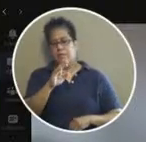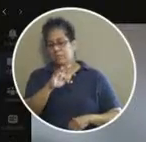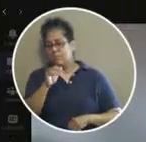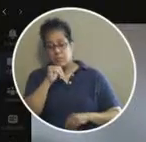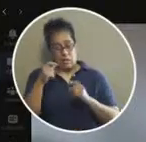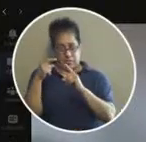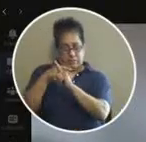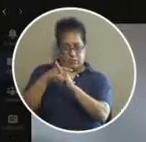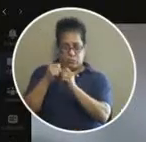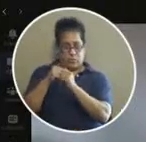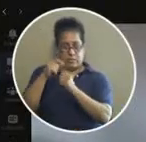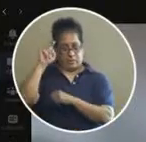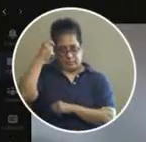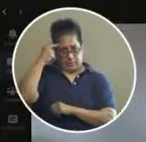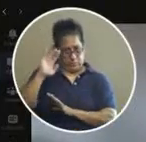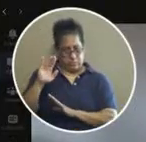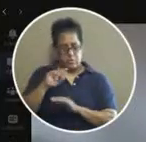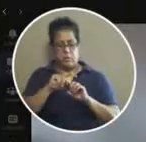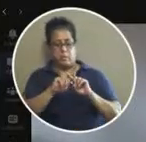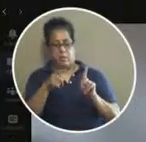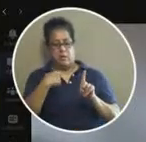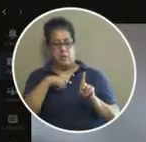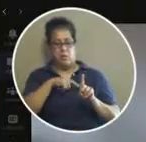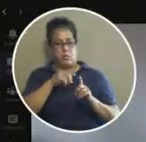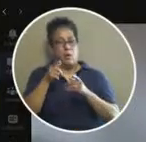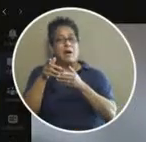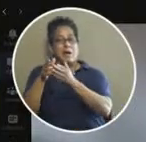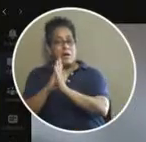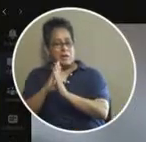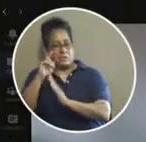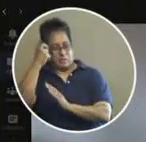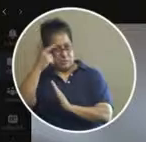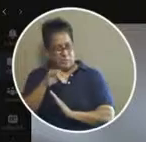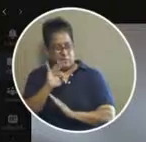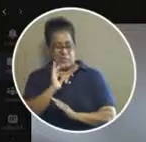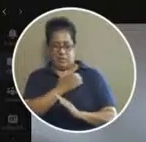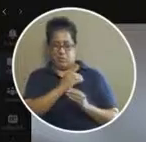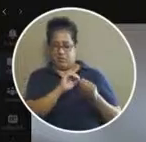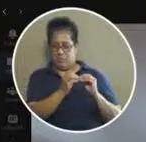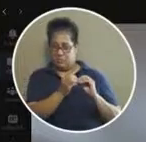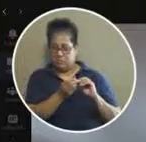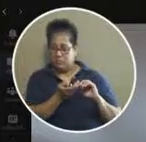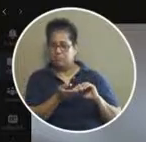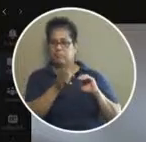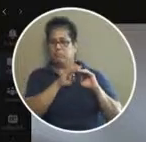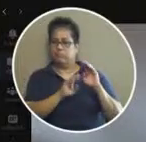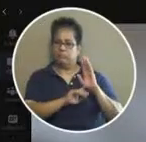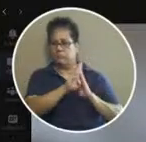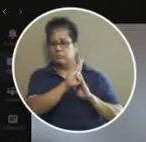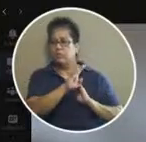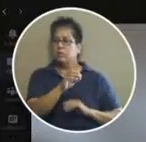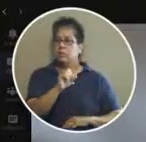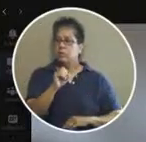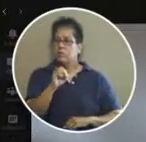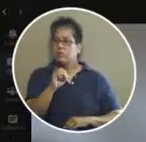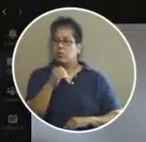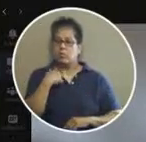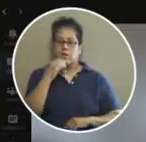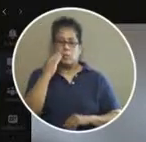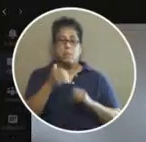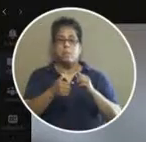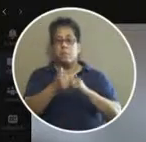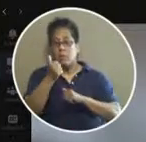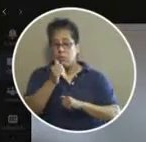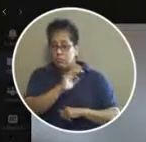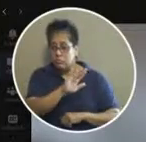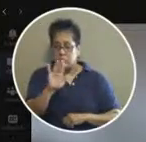with the governor, but we would petition the governor in case the numbers went up again. And I know the majority of